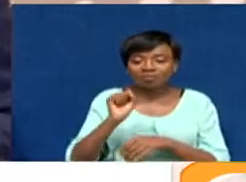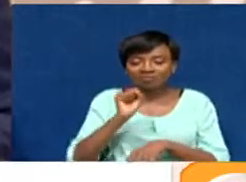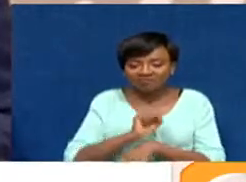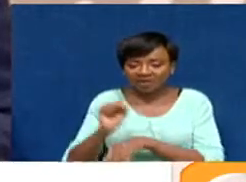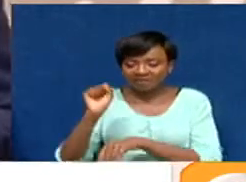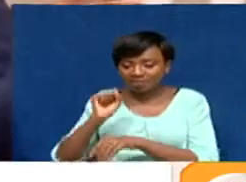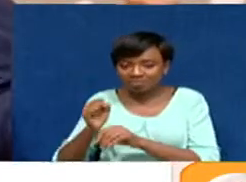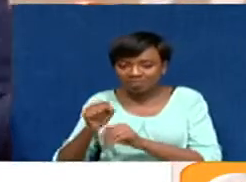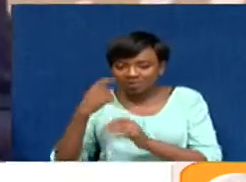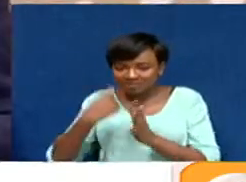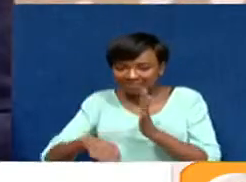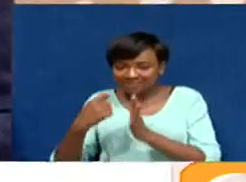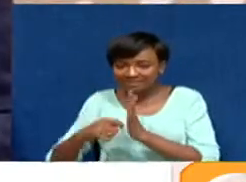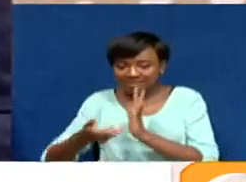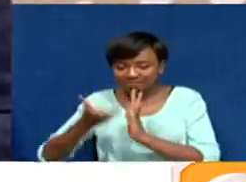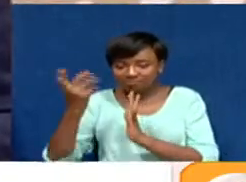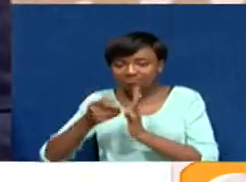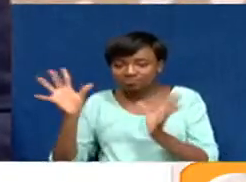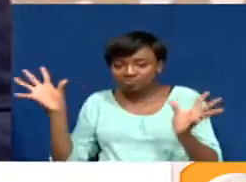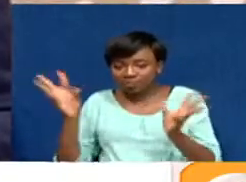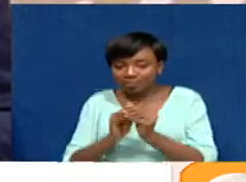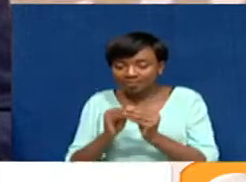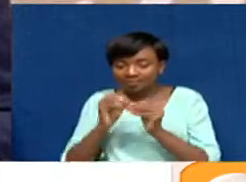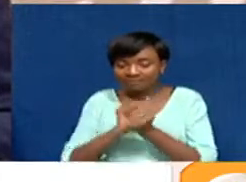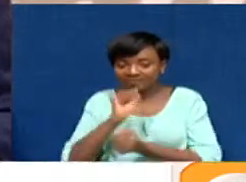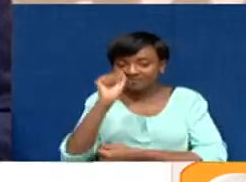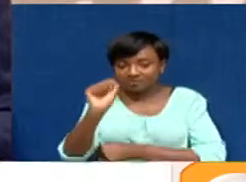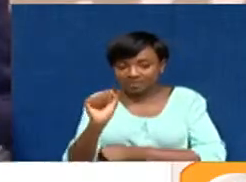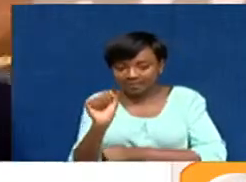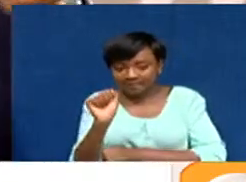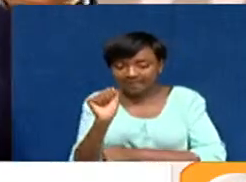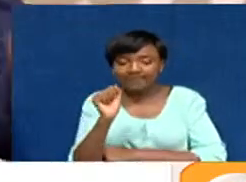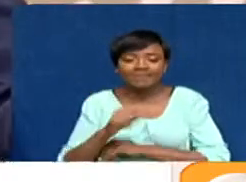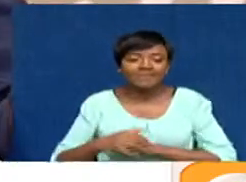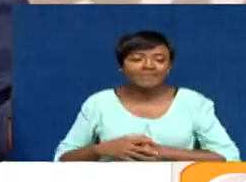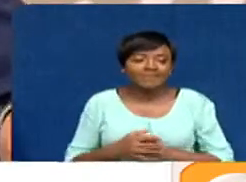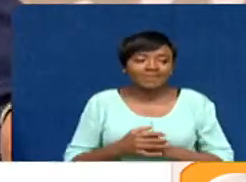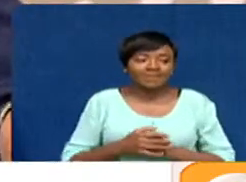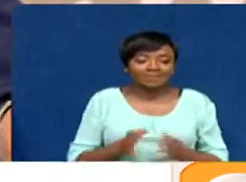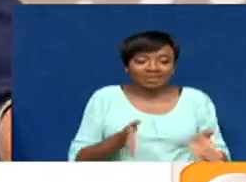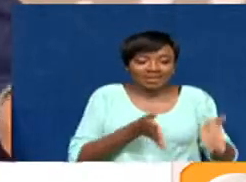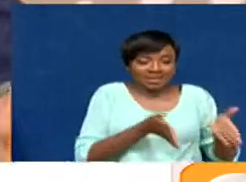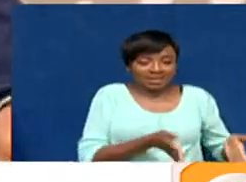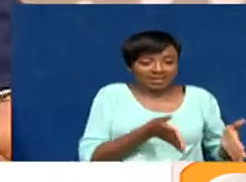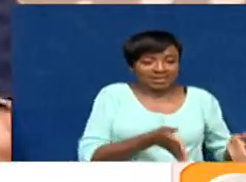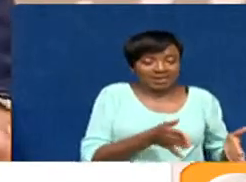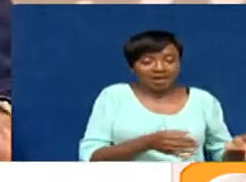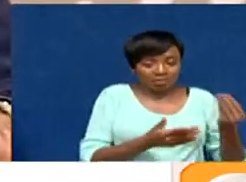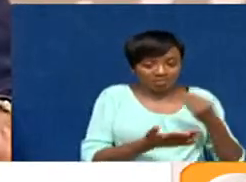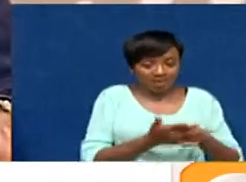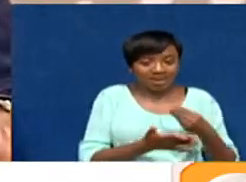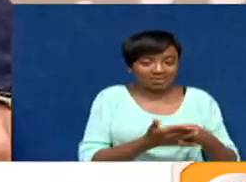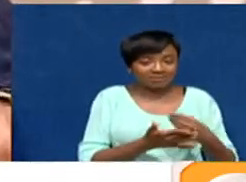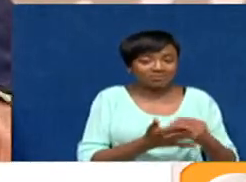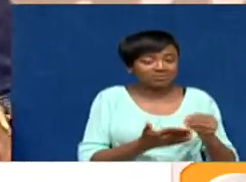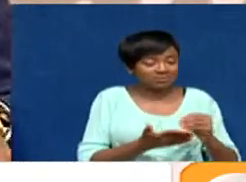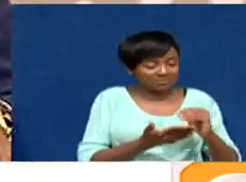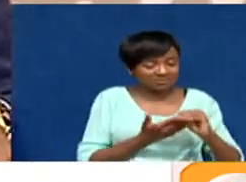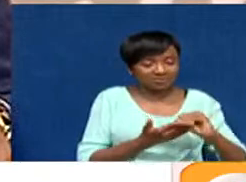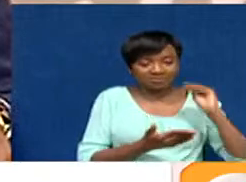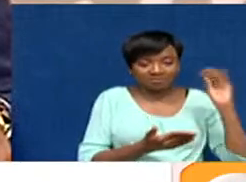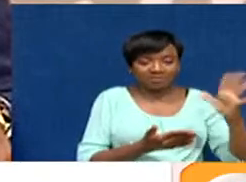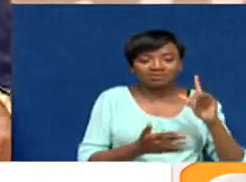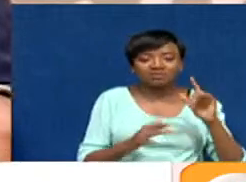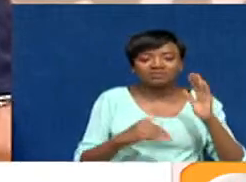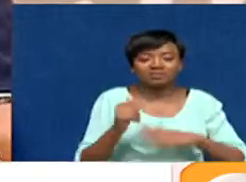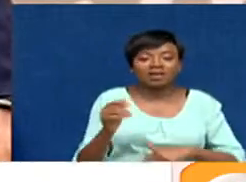the taxes. So that's 15 shillings per litre disappears from the price. The current prices are higher than that 15